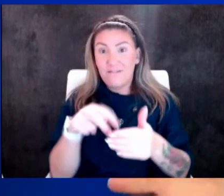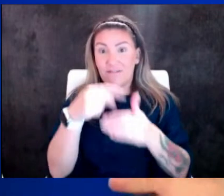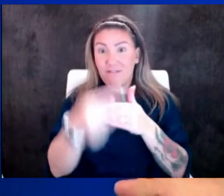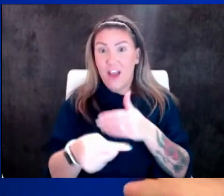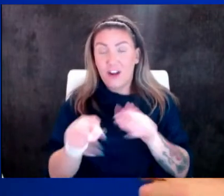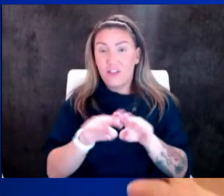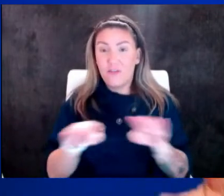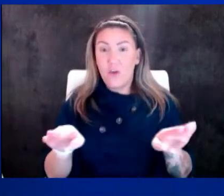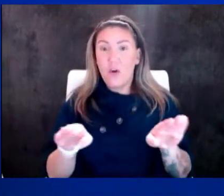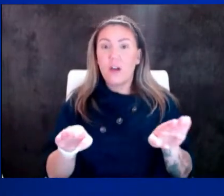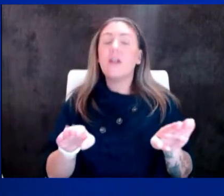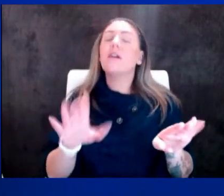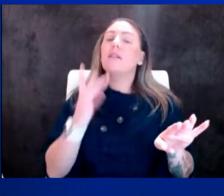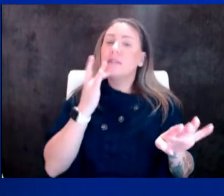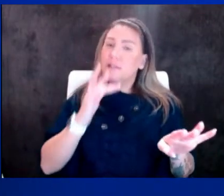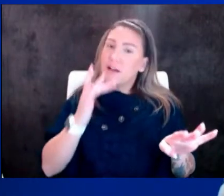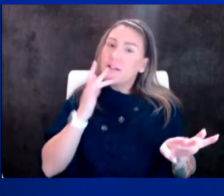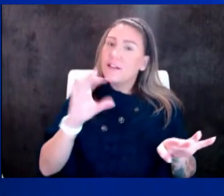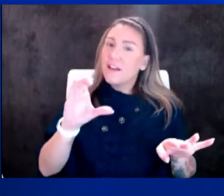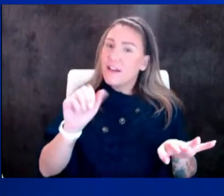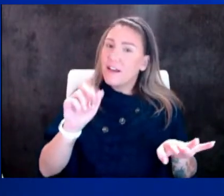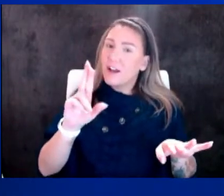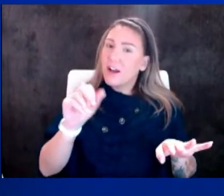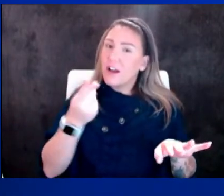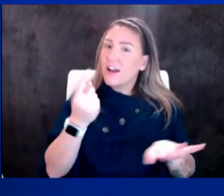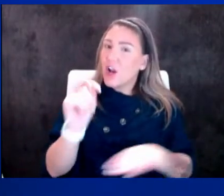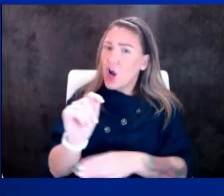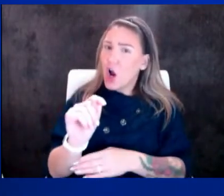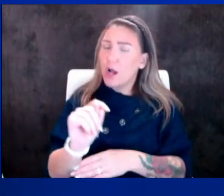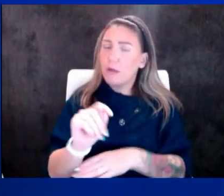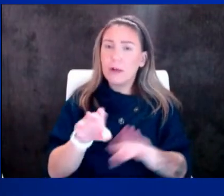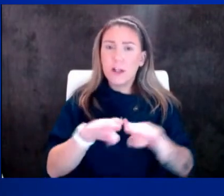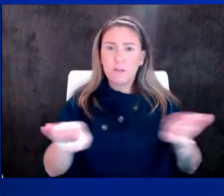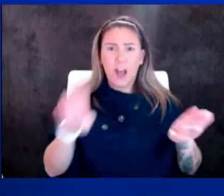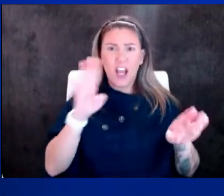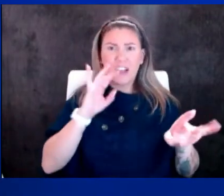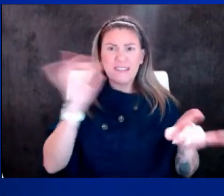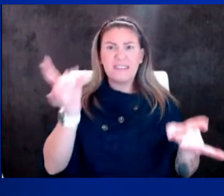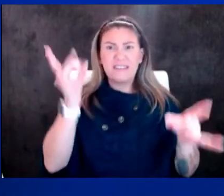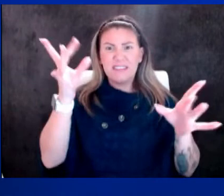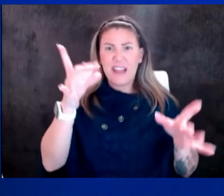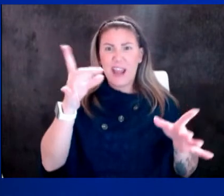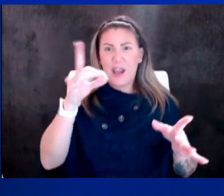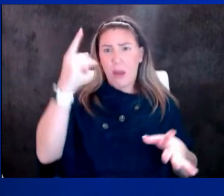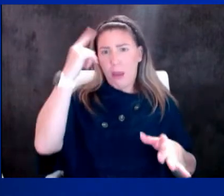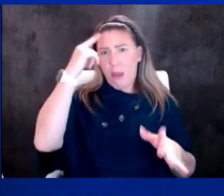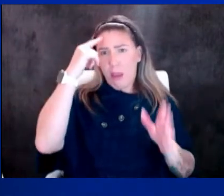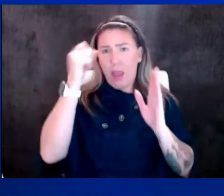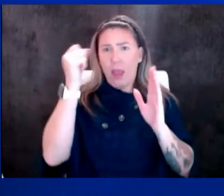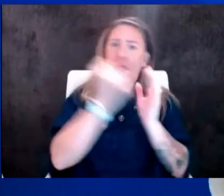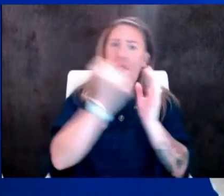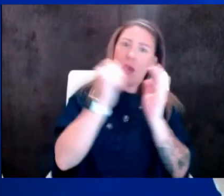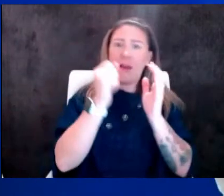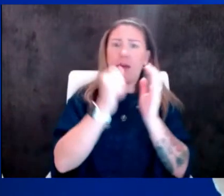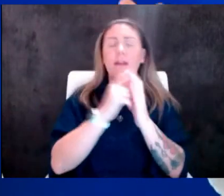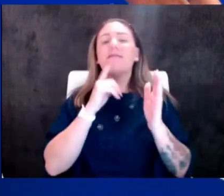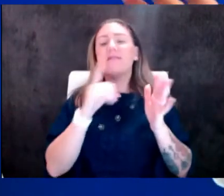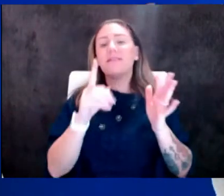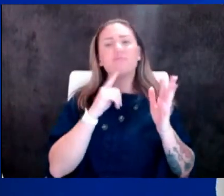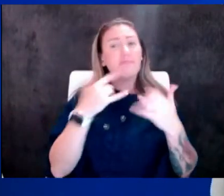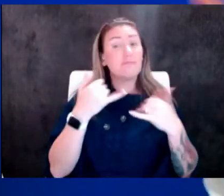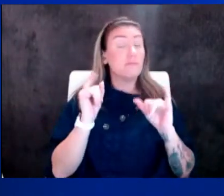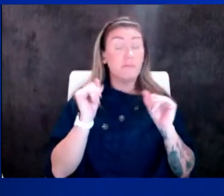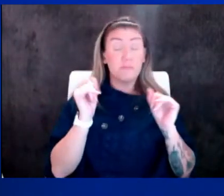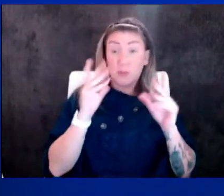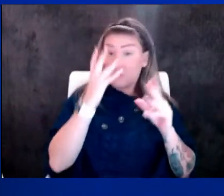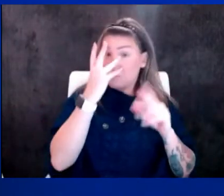carpeted floor. And you think, oh, we go rushing over. Could this be a terrible thing? She's a concussion. And she was still asleep. She never woke up. So we were okay with that. I don't